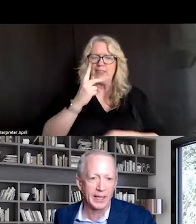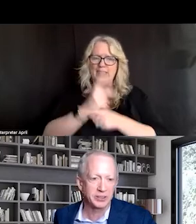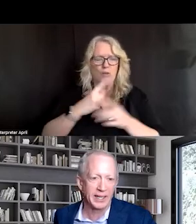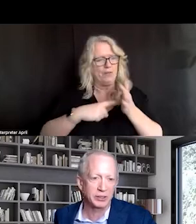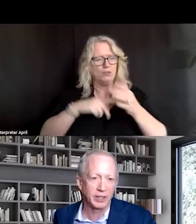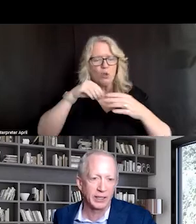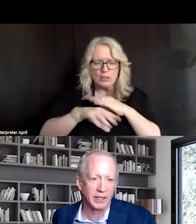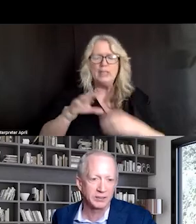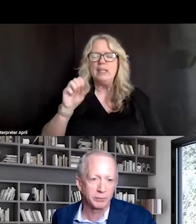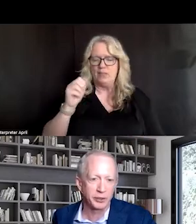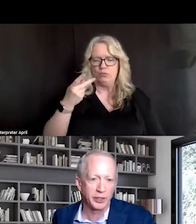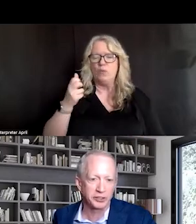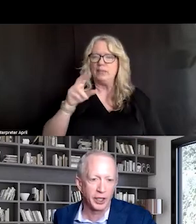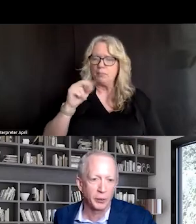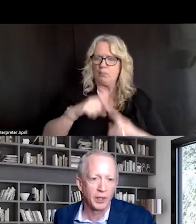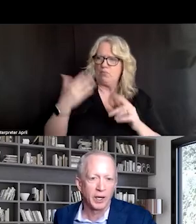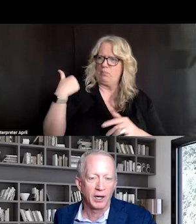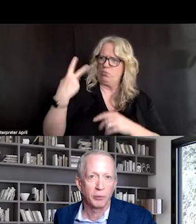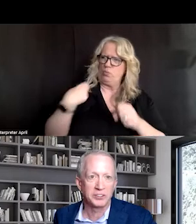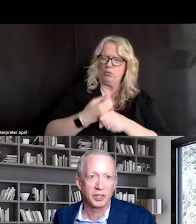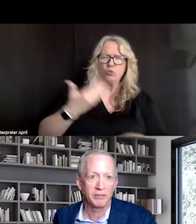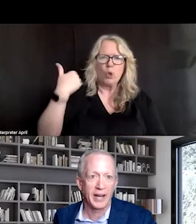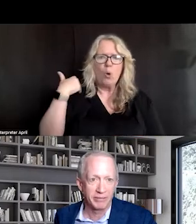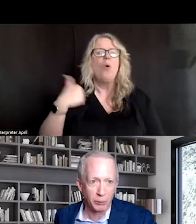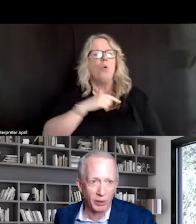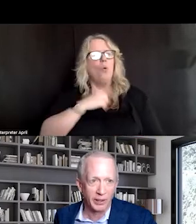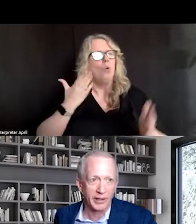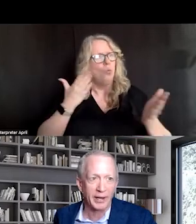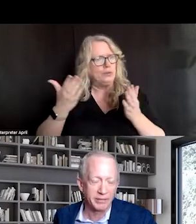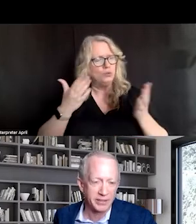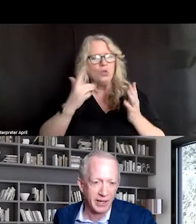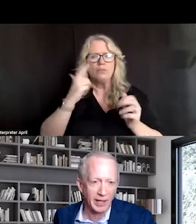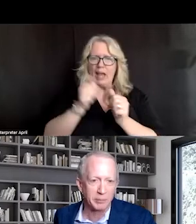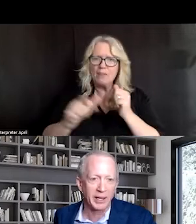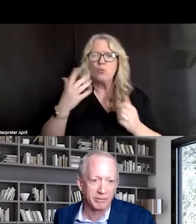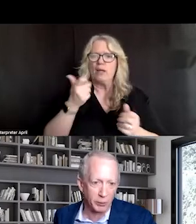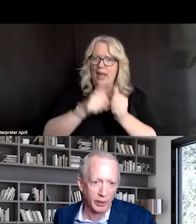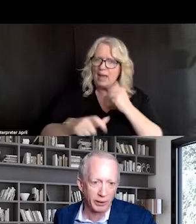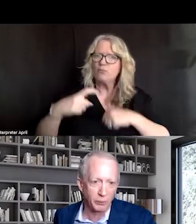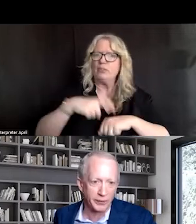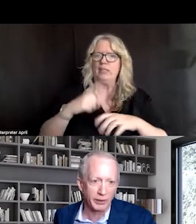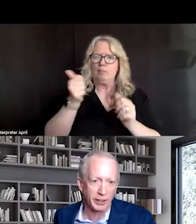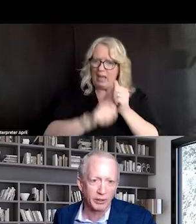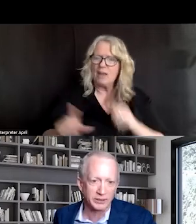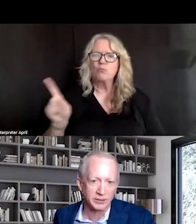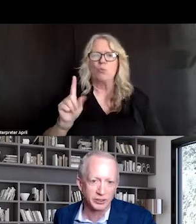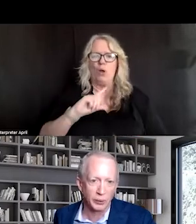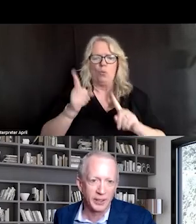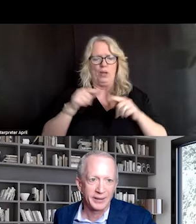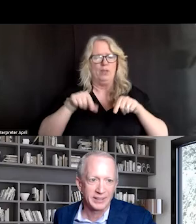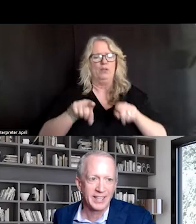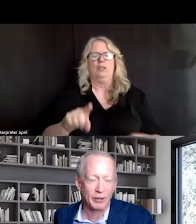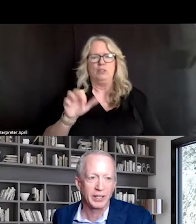in the Samhsa National Guidelines from 2 years ago of we serve everyone, every time, everywhere when they're in a crisis.